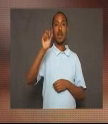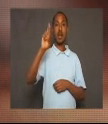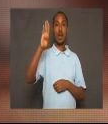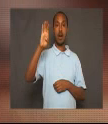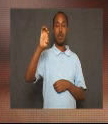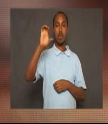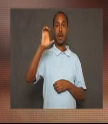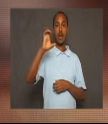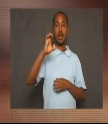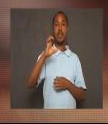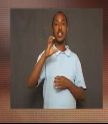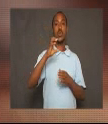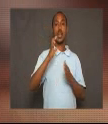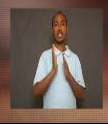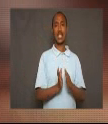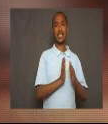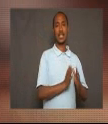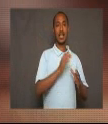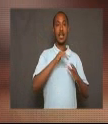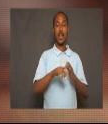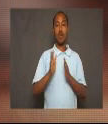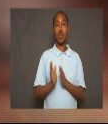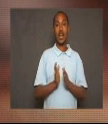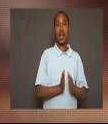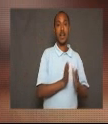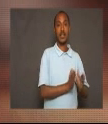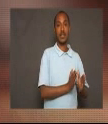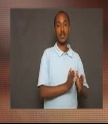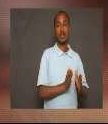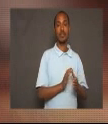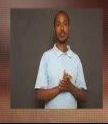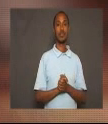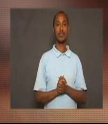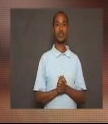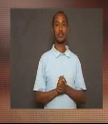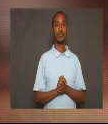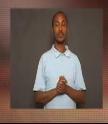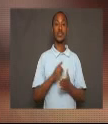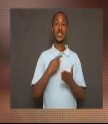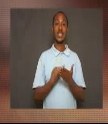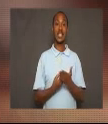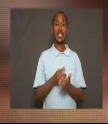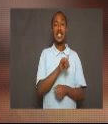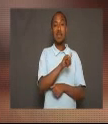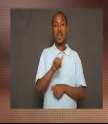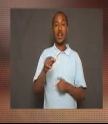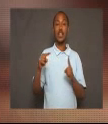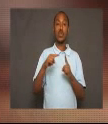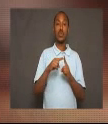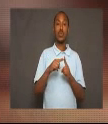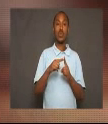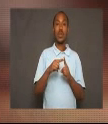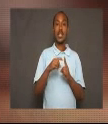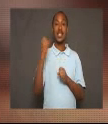eventually settle into an organized structure. This is similar to the structure